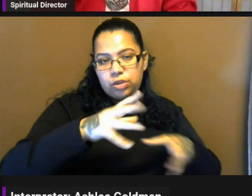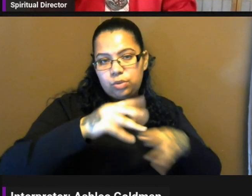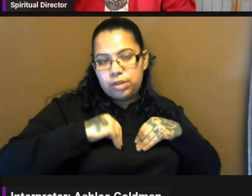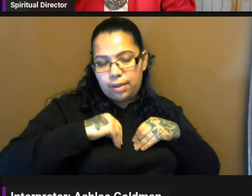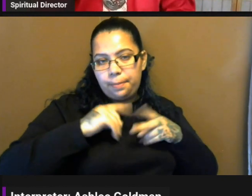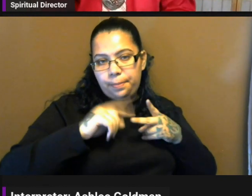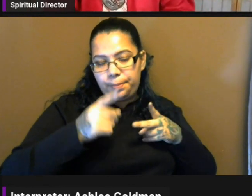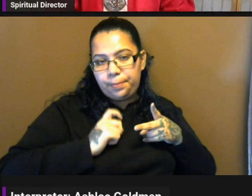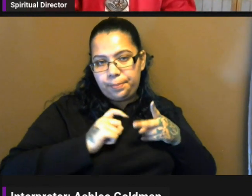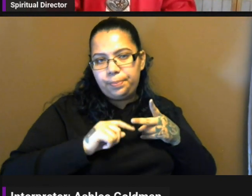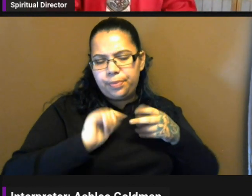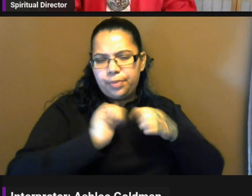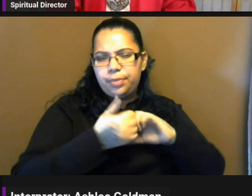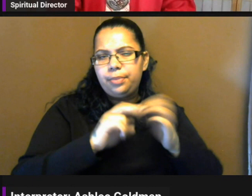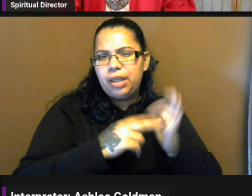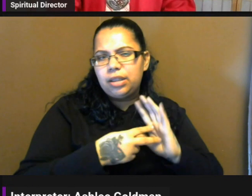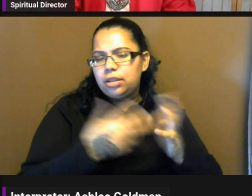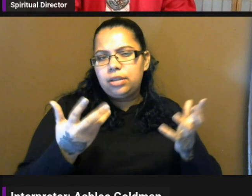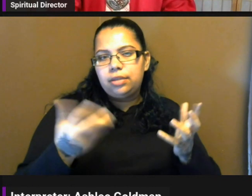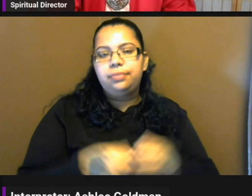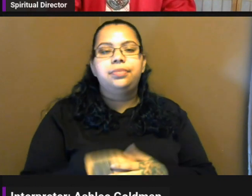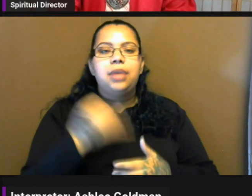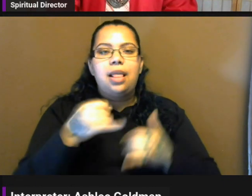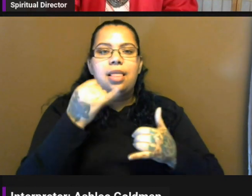mean to do so? And then lastly,